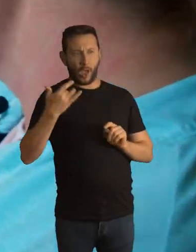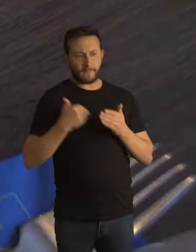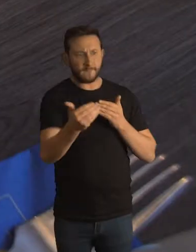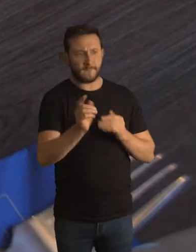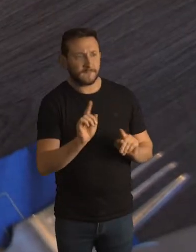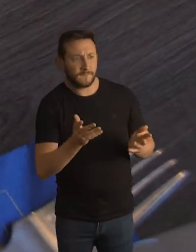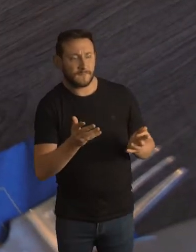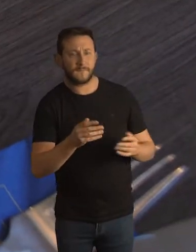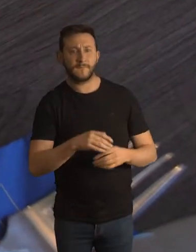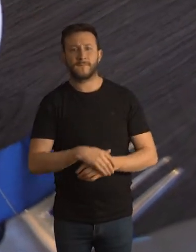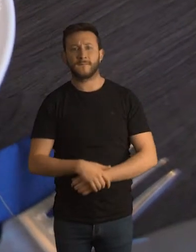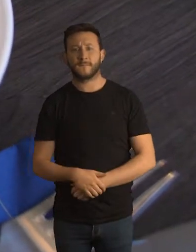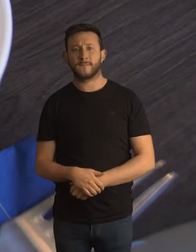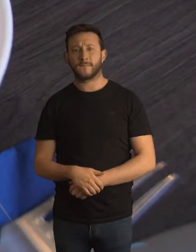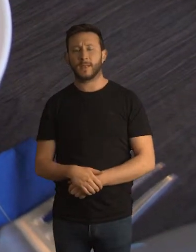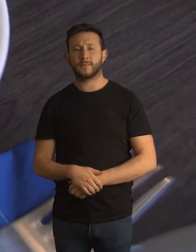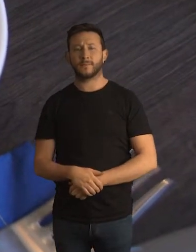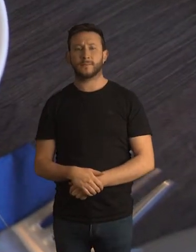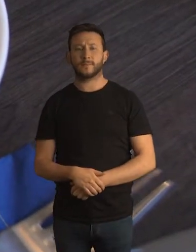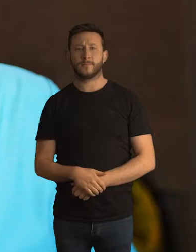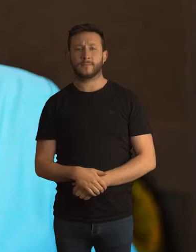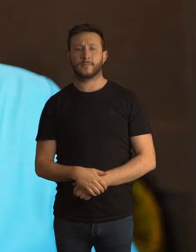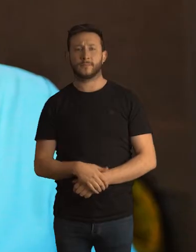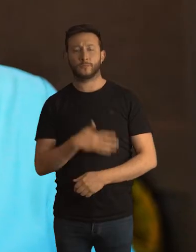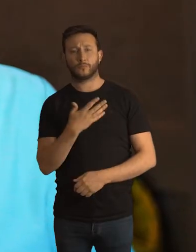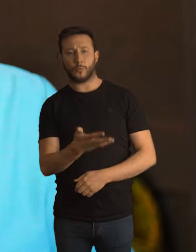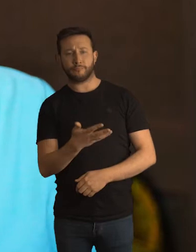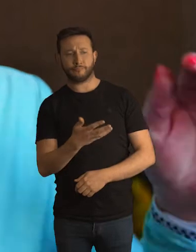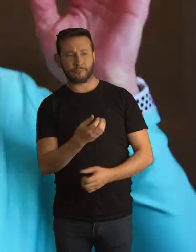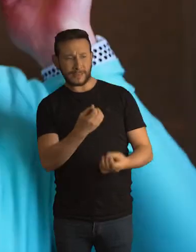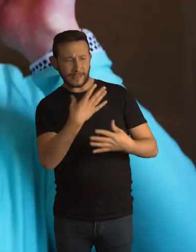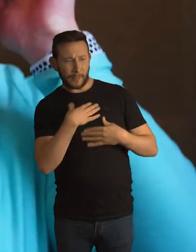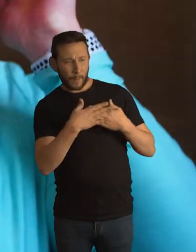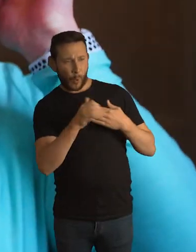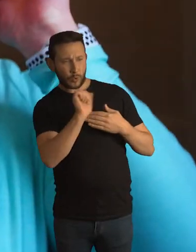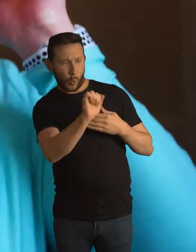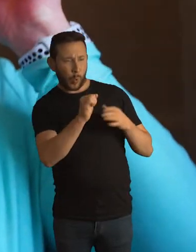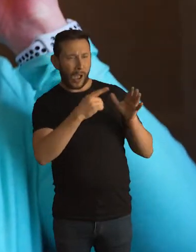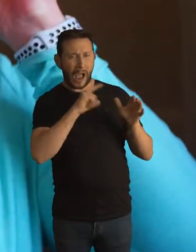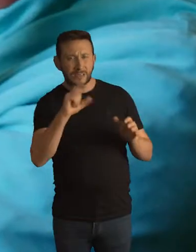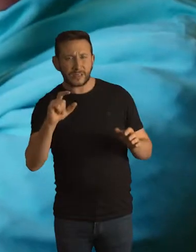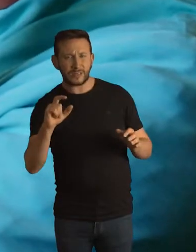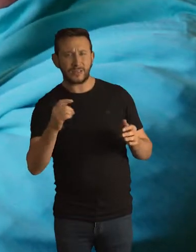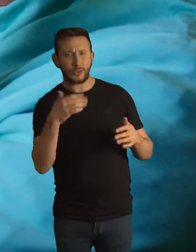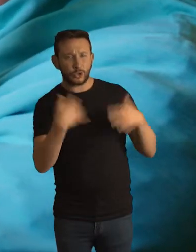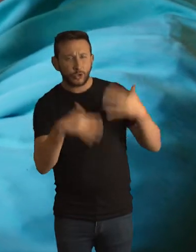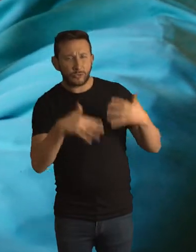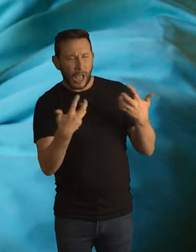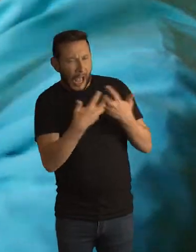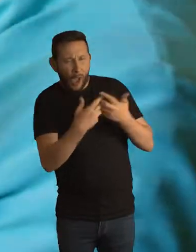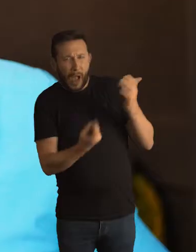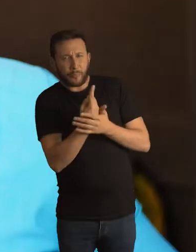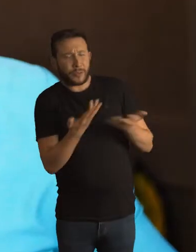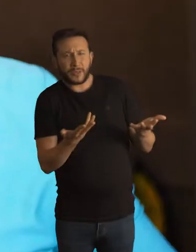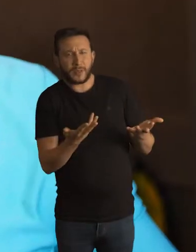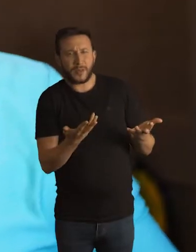jerk chicken salad. Thank you very much. Kebab. It's lovely. So, tell me a little bit more about your injury. How did it